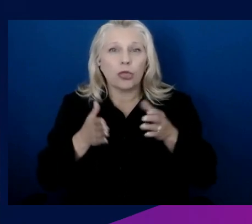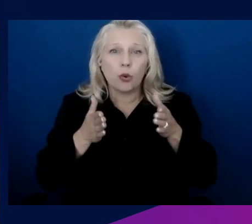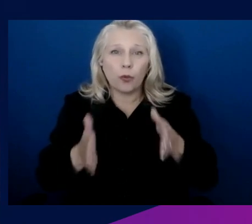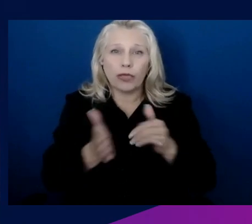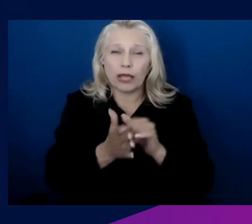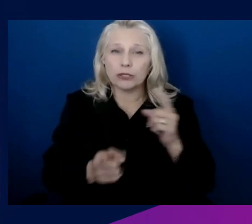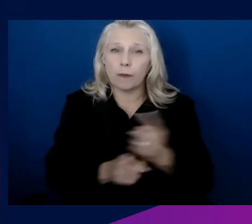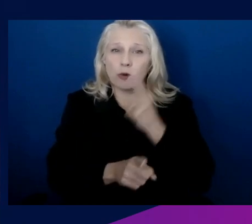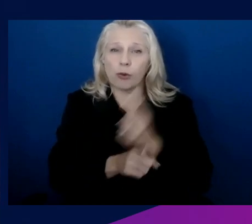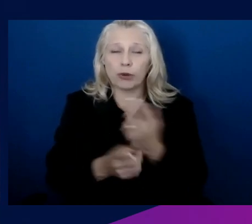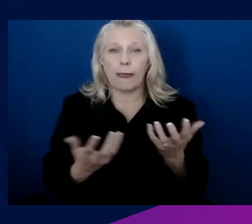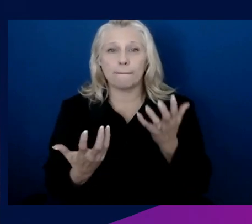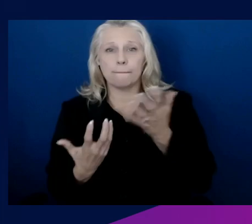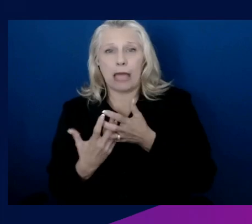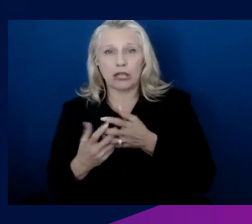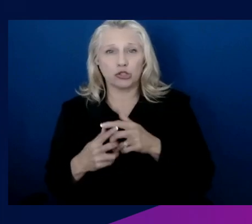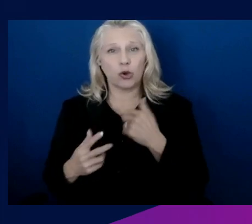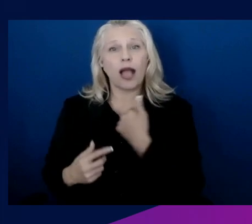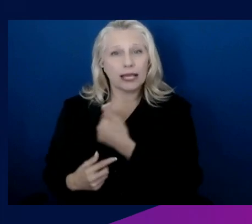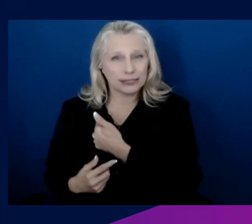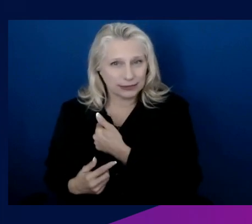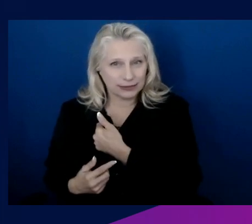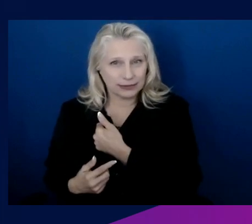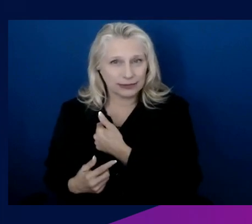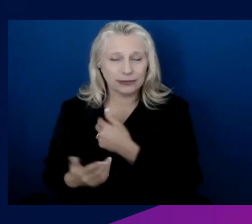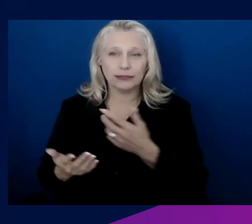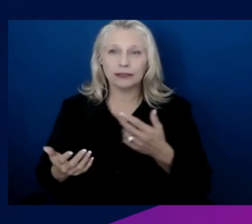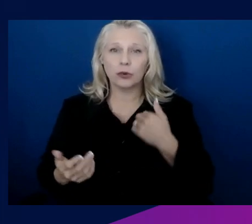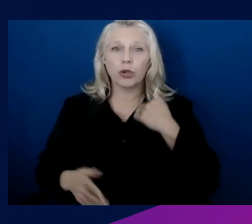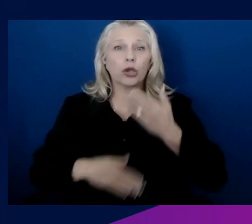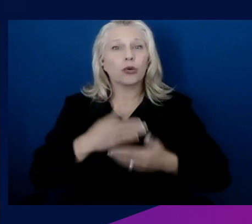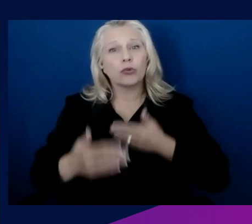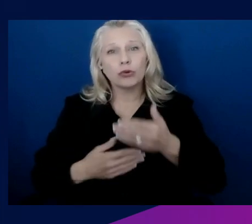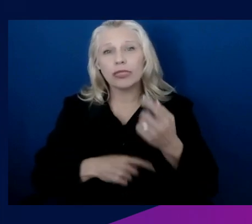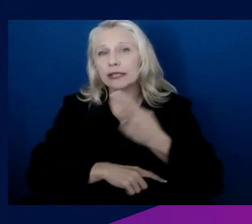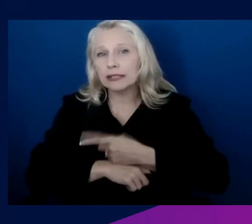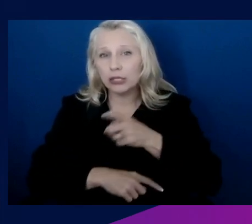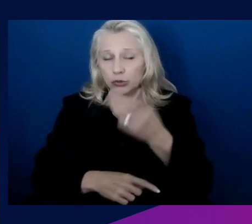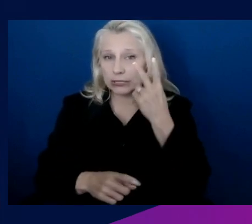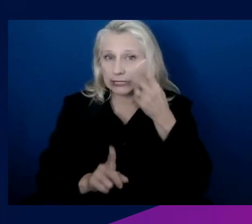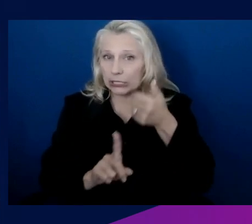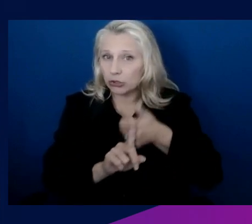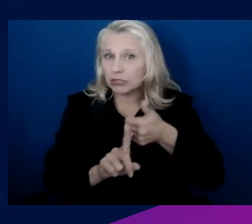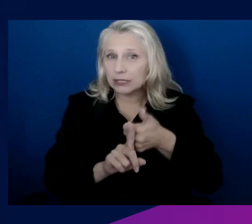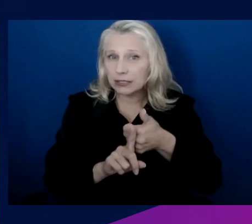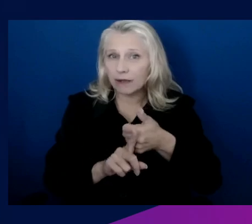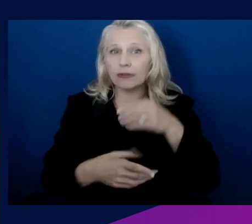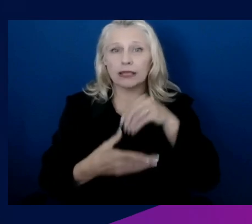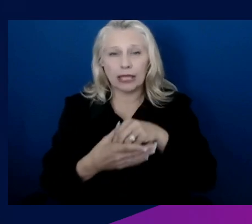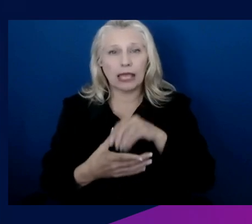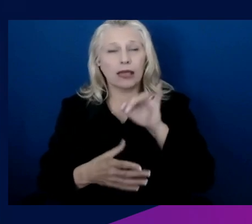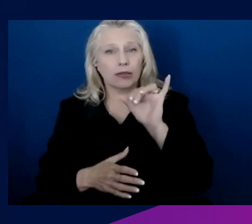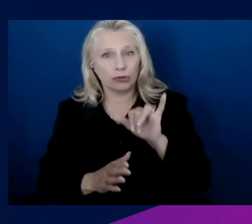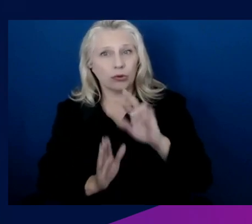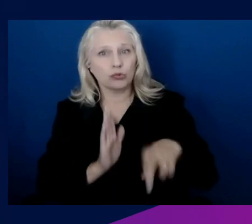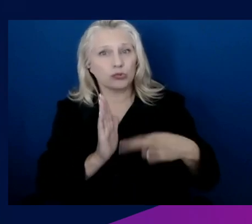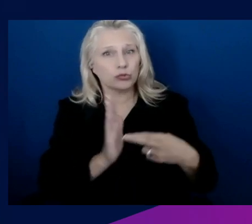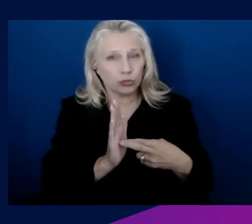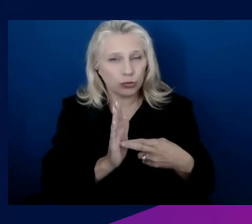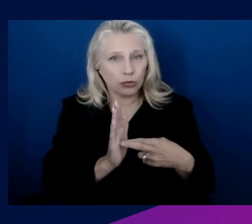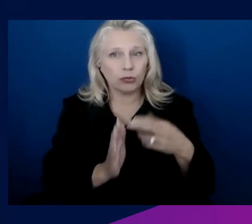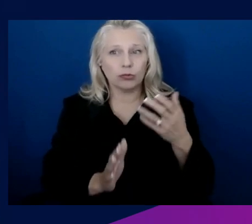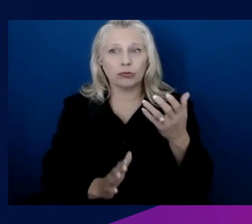hope that as we are going through the day, you will see yourself in some of these